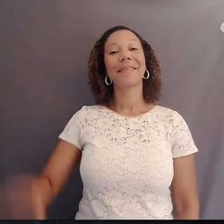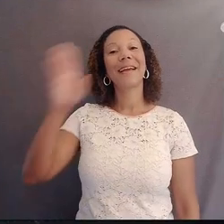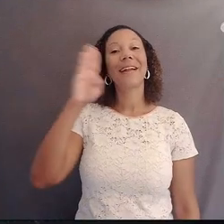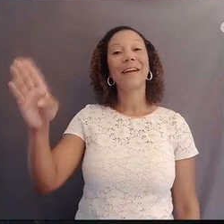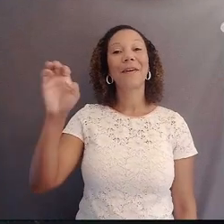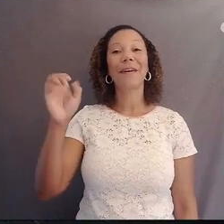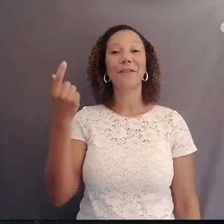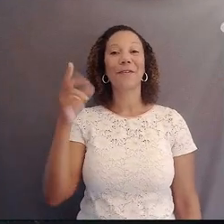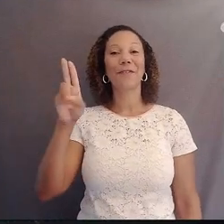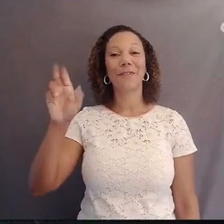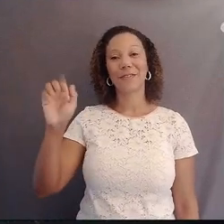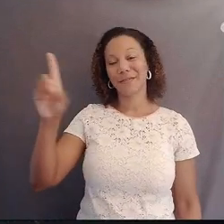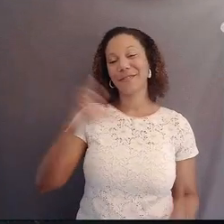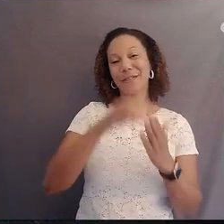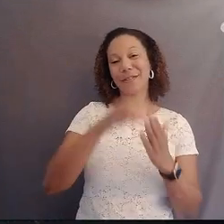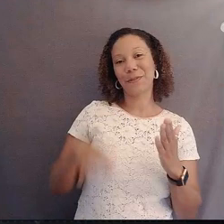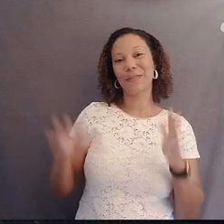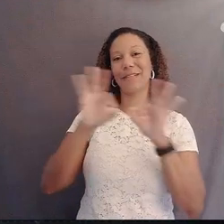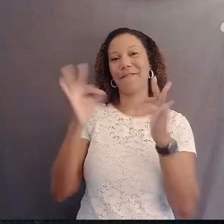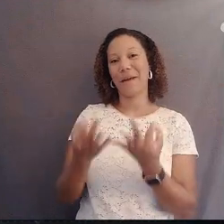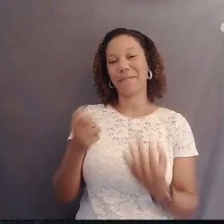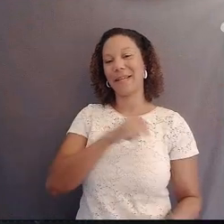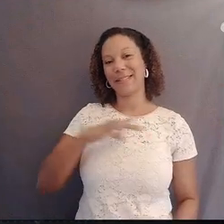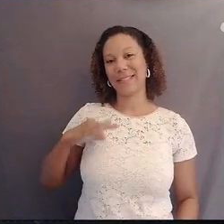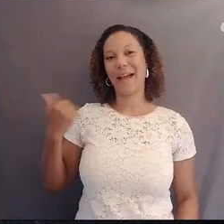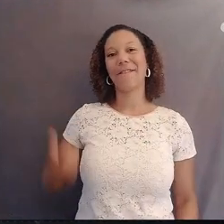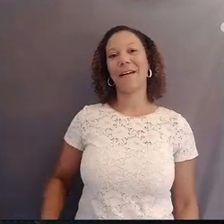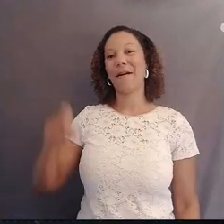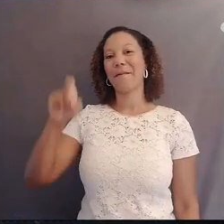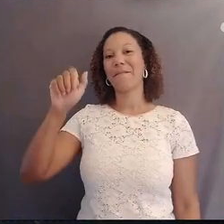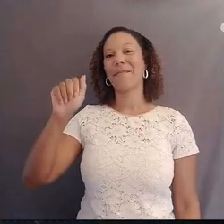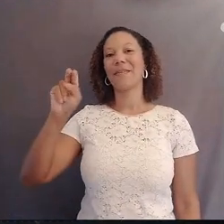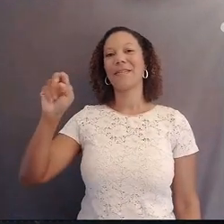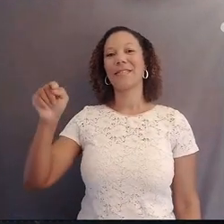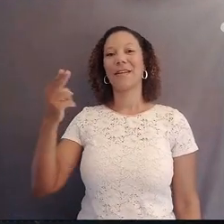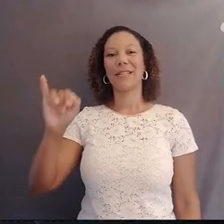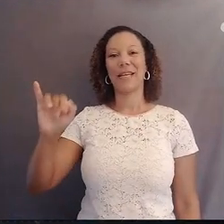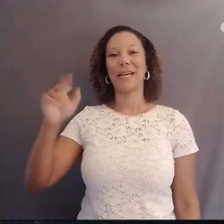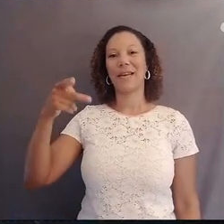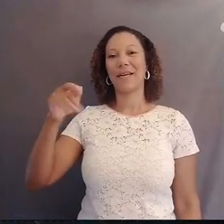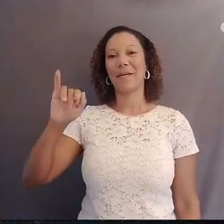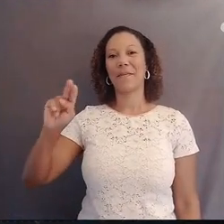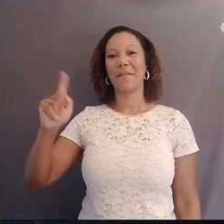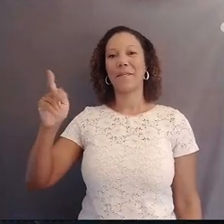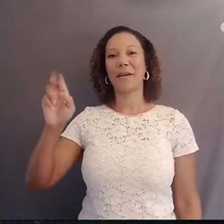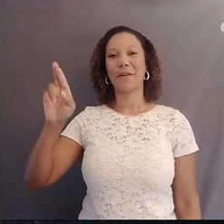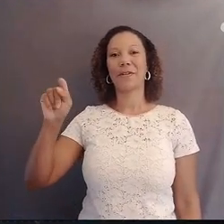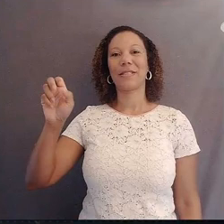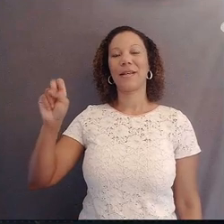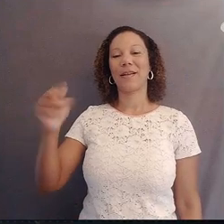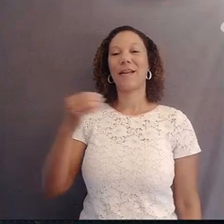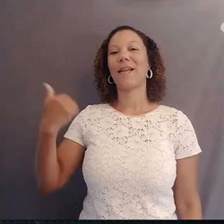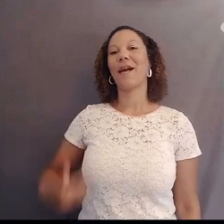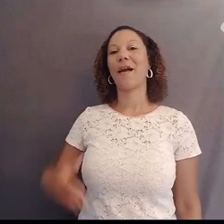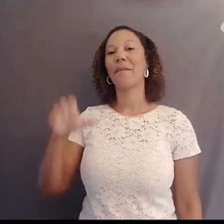Hello, Elk Grove Unified students, families, and staff. I'm Santhi Pinkerton. And I'm Sandeep Dosanjh, and welcome to another episode